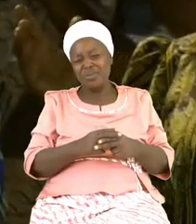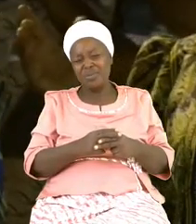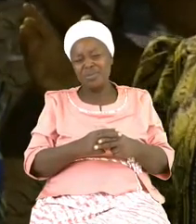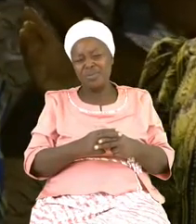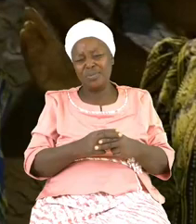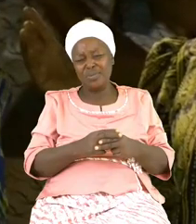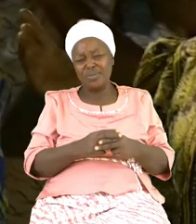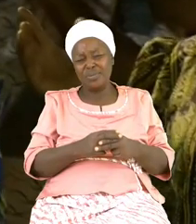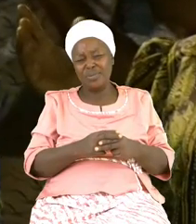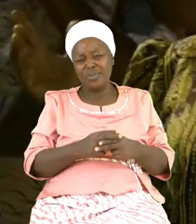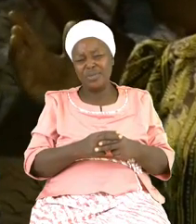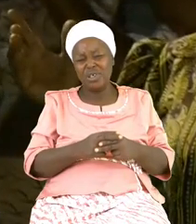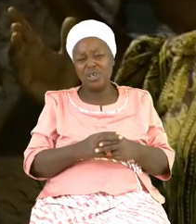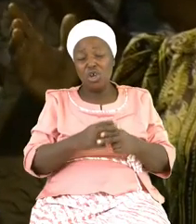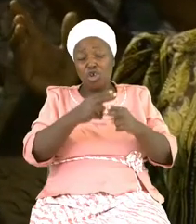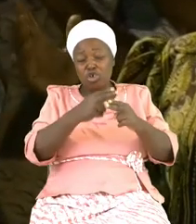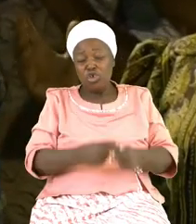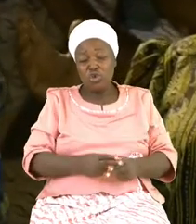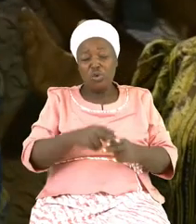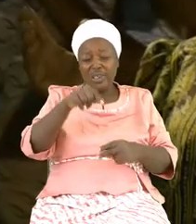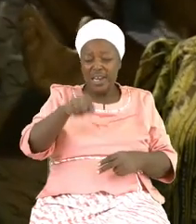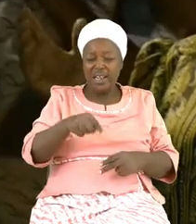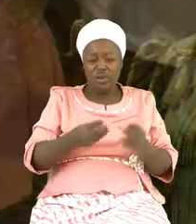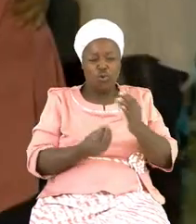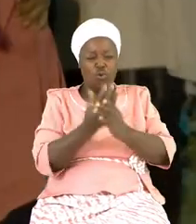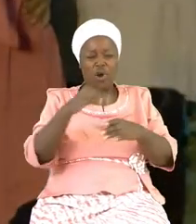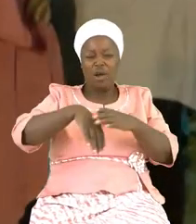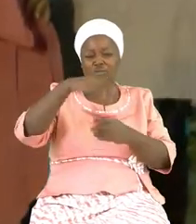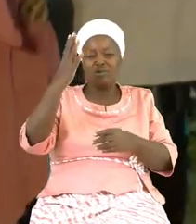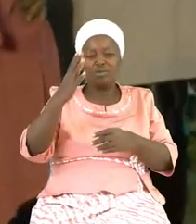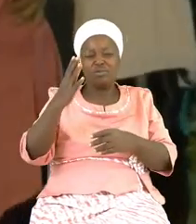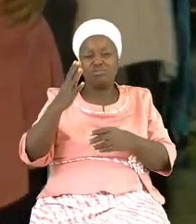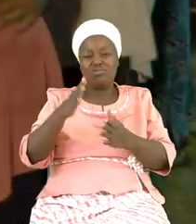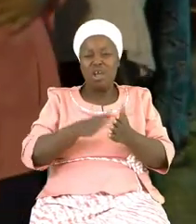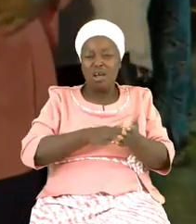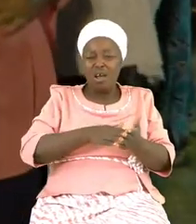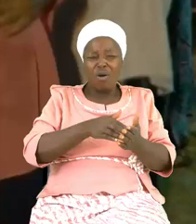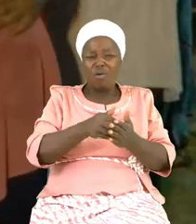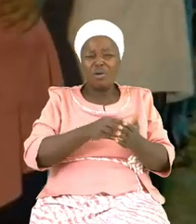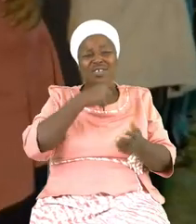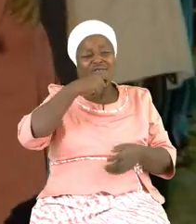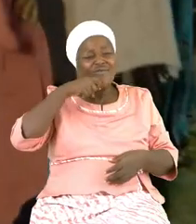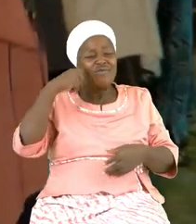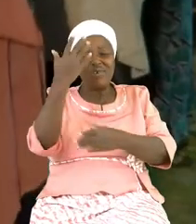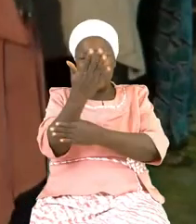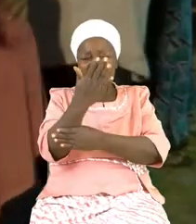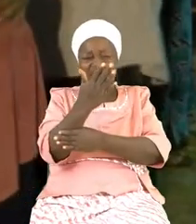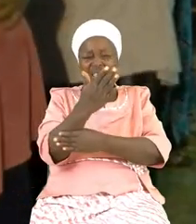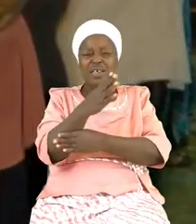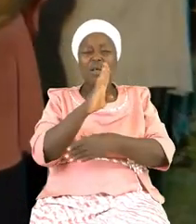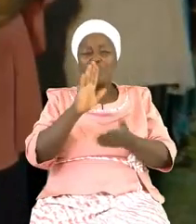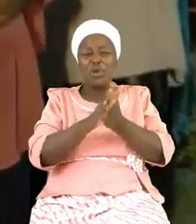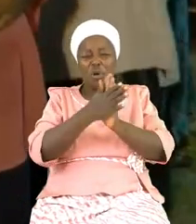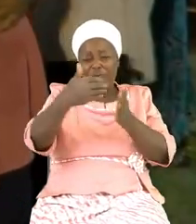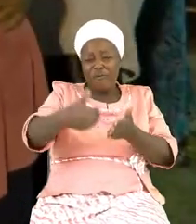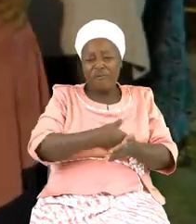Short leg, grow out. Withered hands, become fresh and strong.